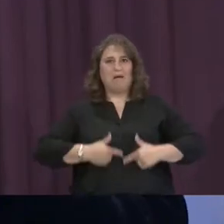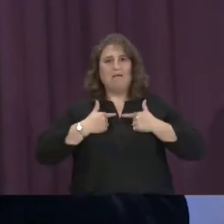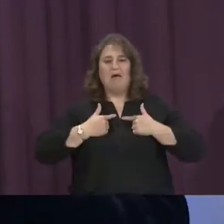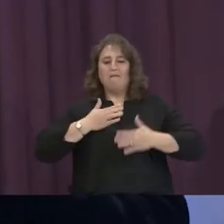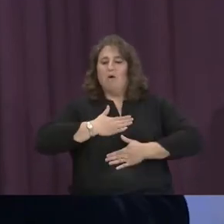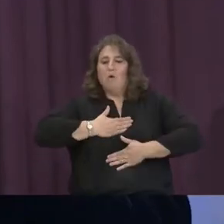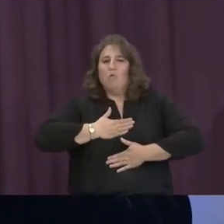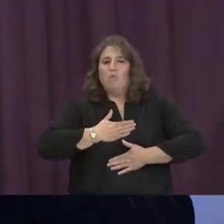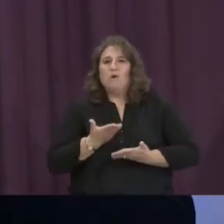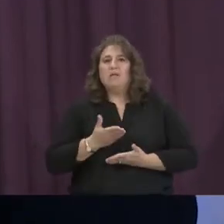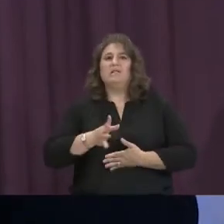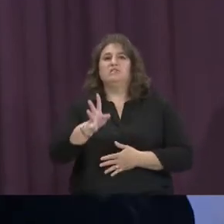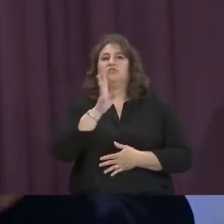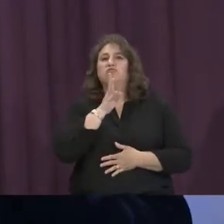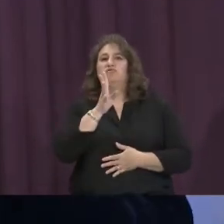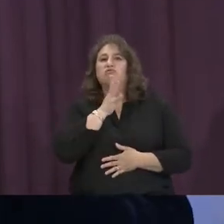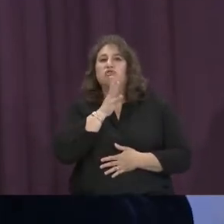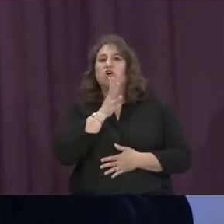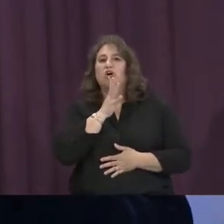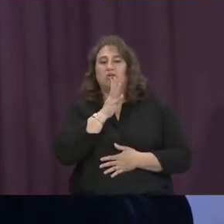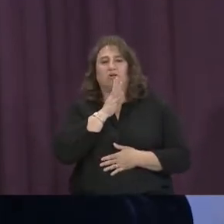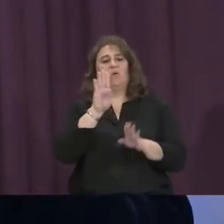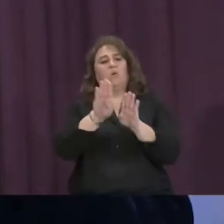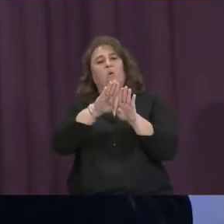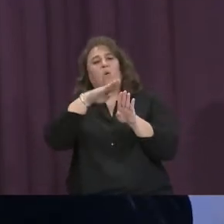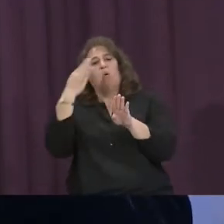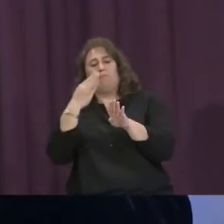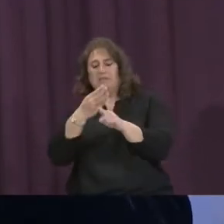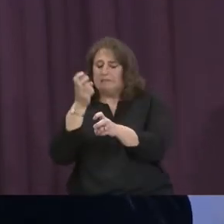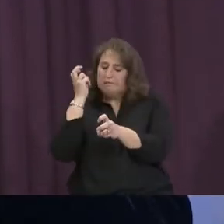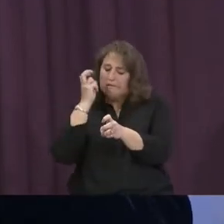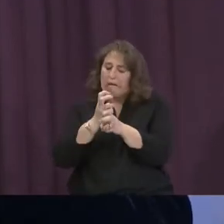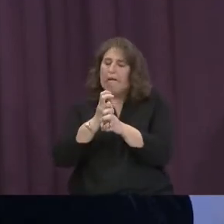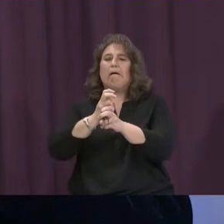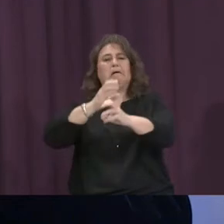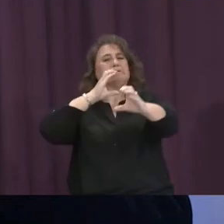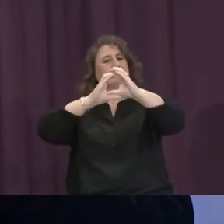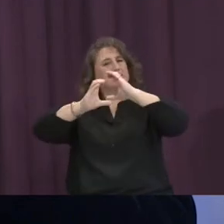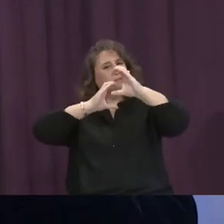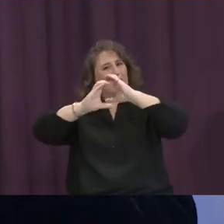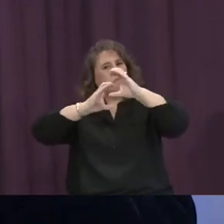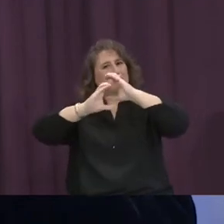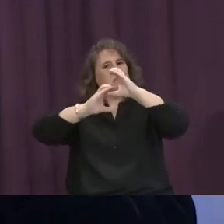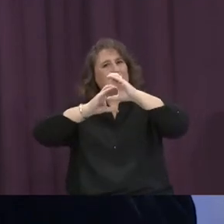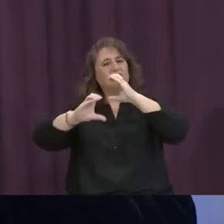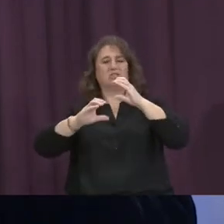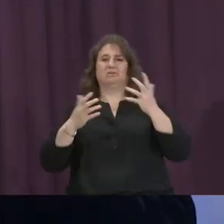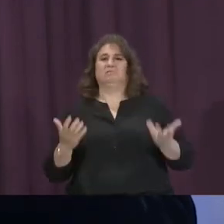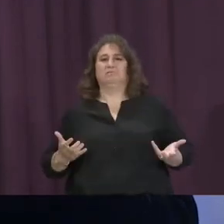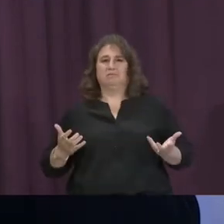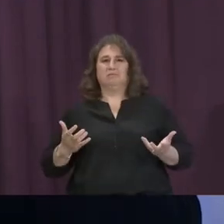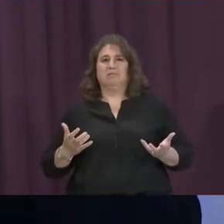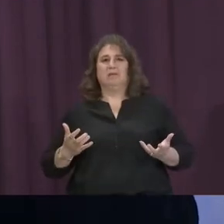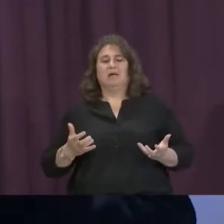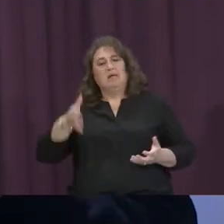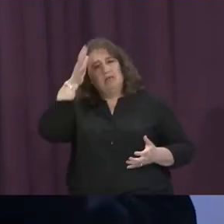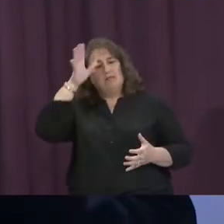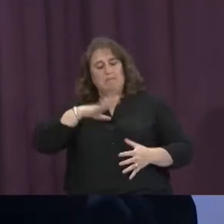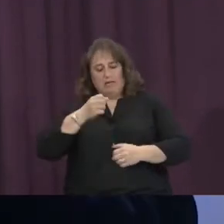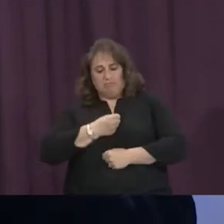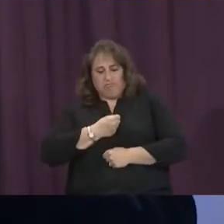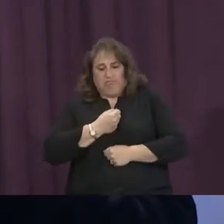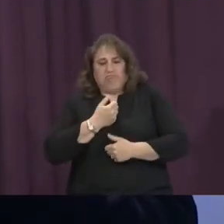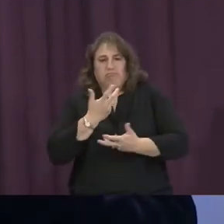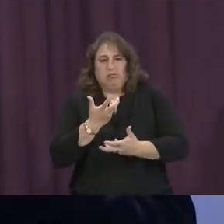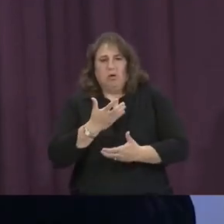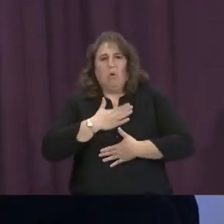honest conversations. He would have these difficult conversations, you know, and, um, he was an open book. And that helped me to be brave